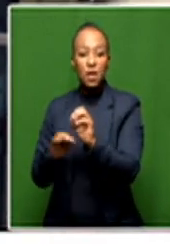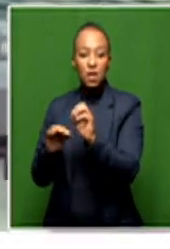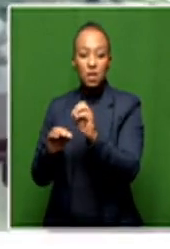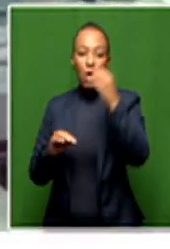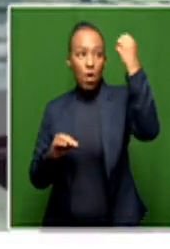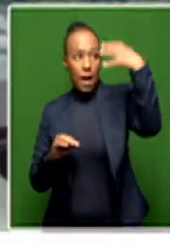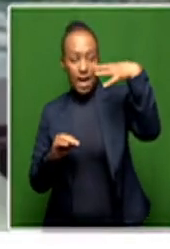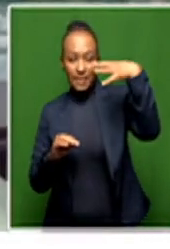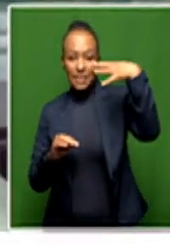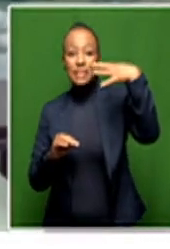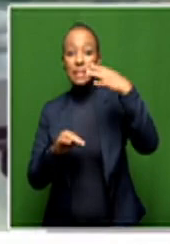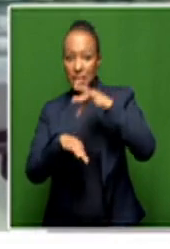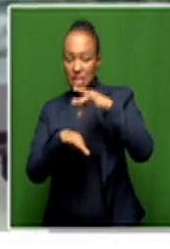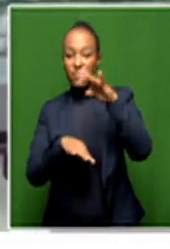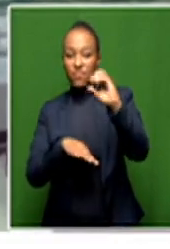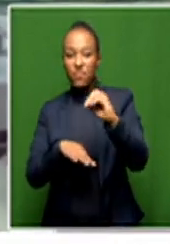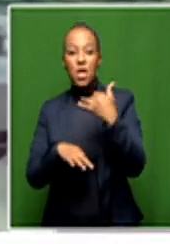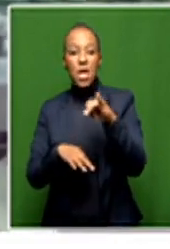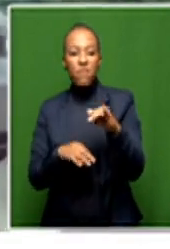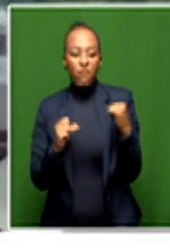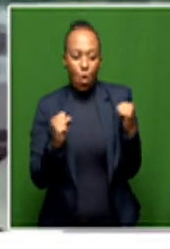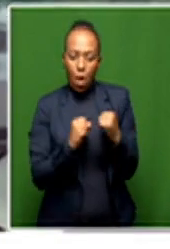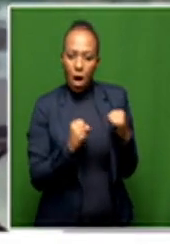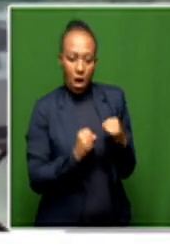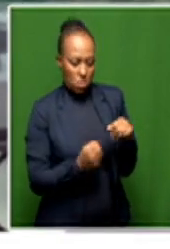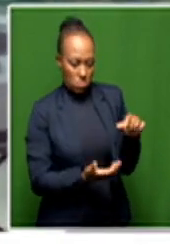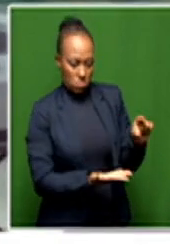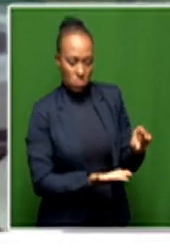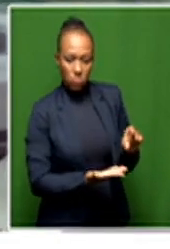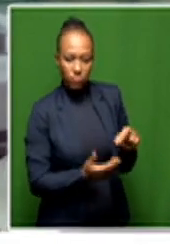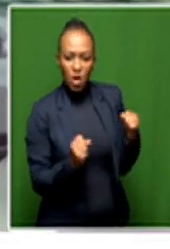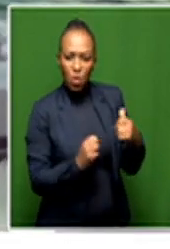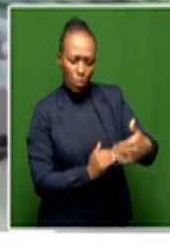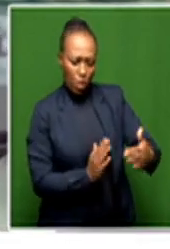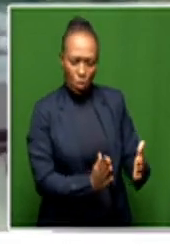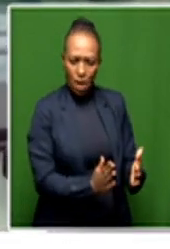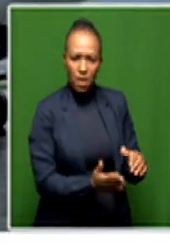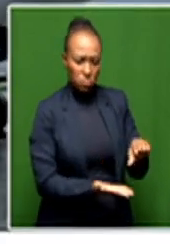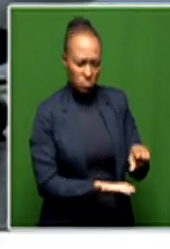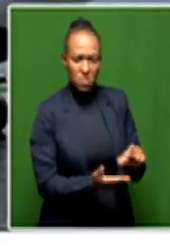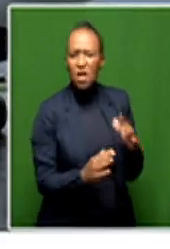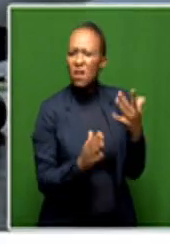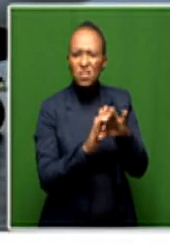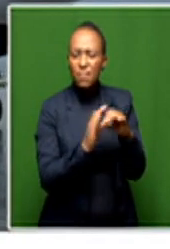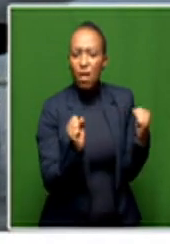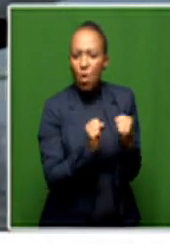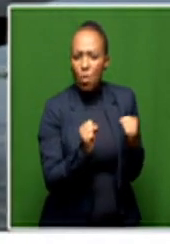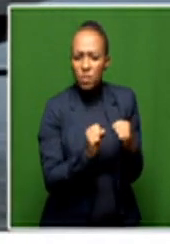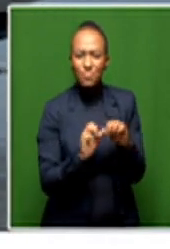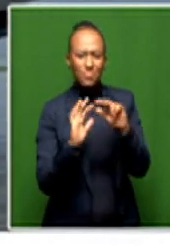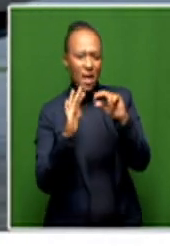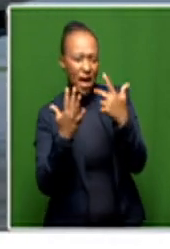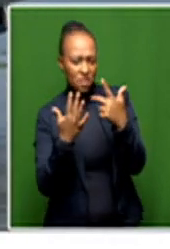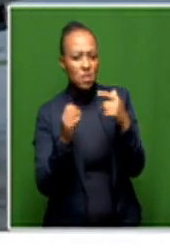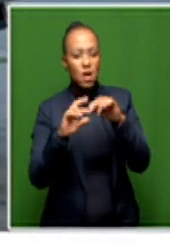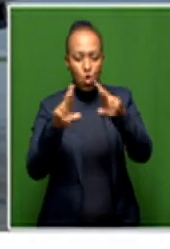So if you take that out of your cooler box, and it's cold. Let's say it's cold today, and it's 6 to 8 degrees, and the